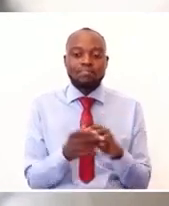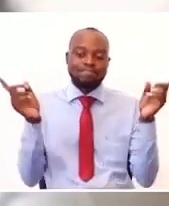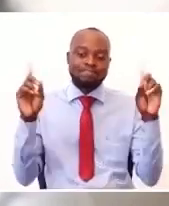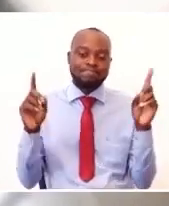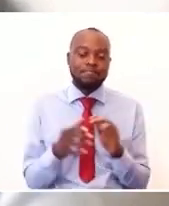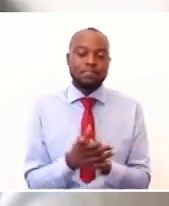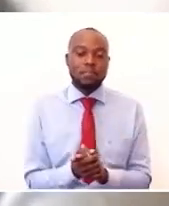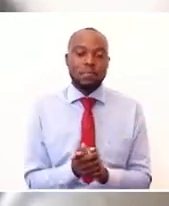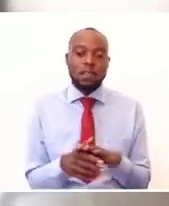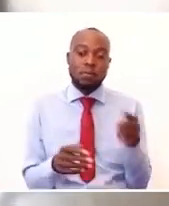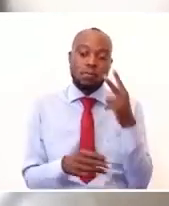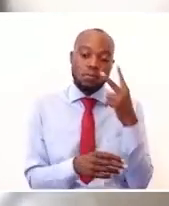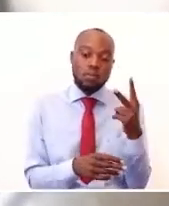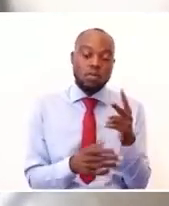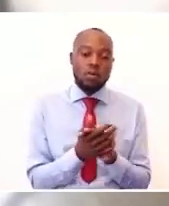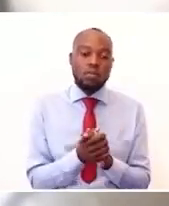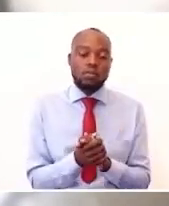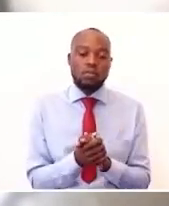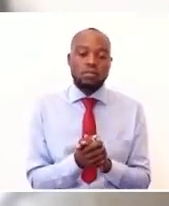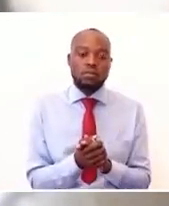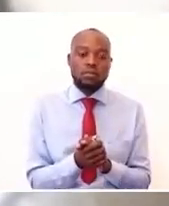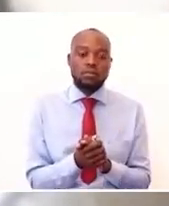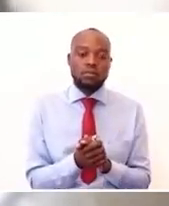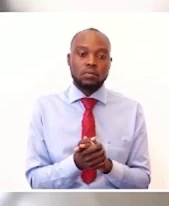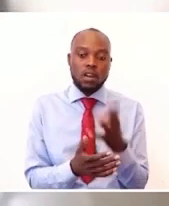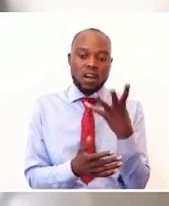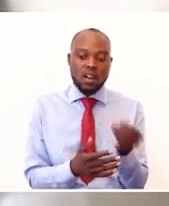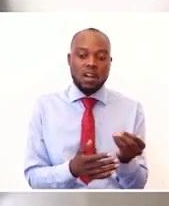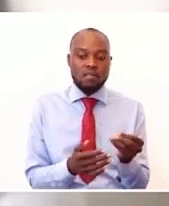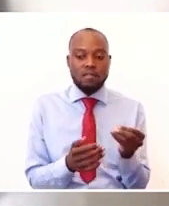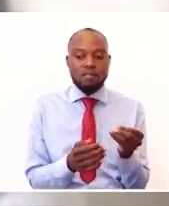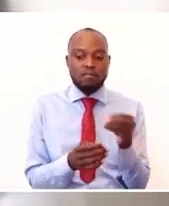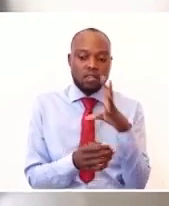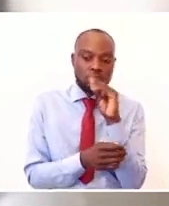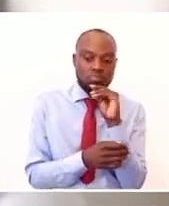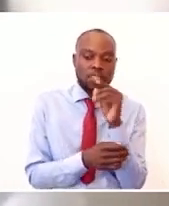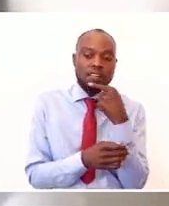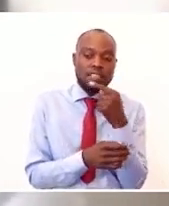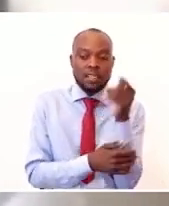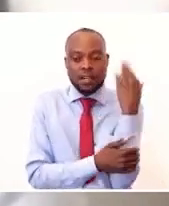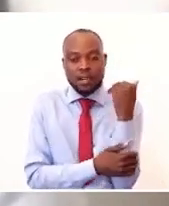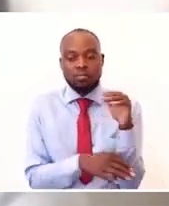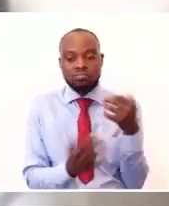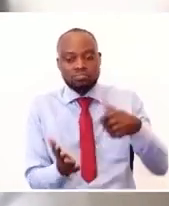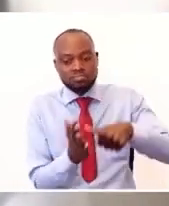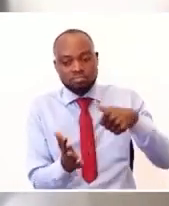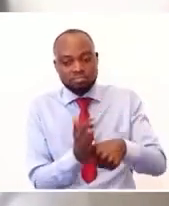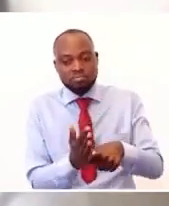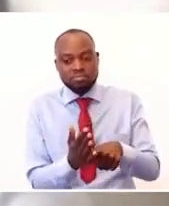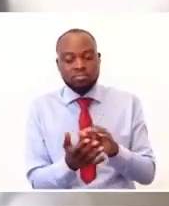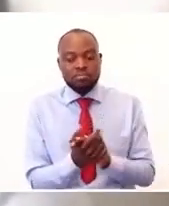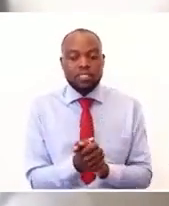speak. When you look at it domestically, we've already heard other speakers mention that debt gets prioritized